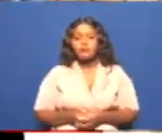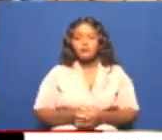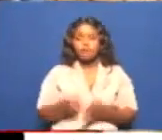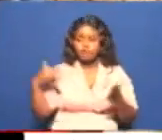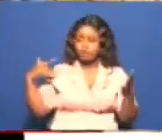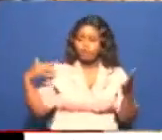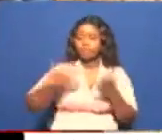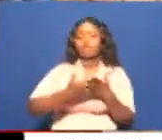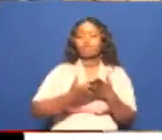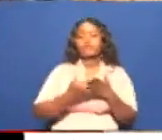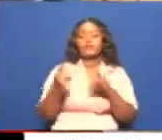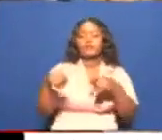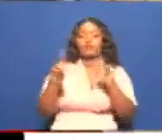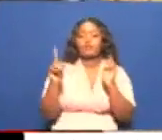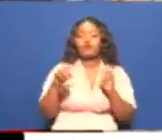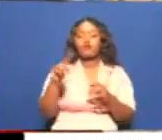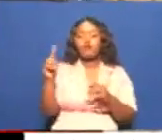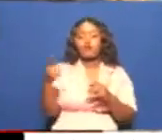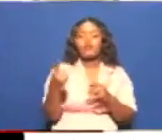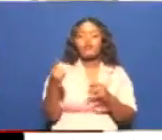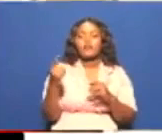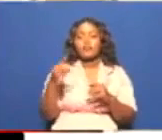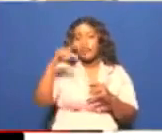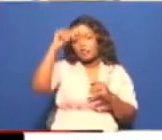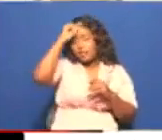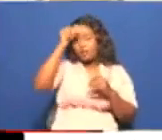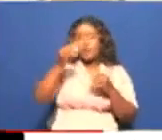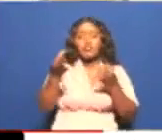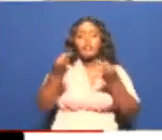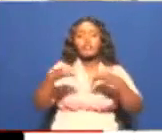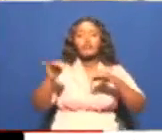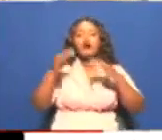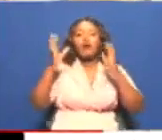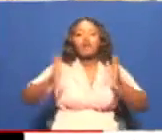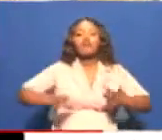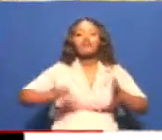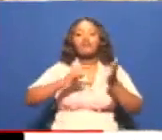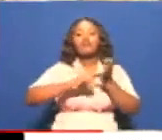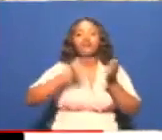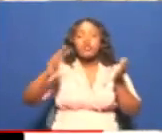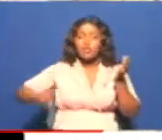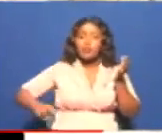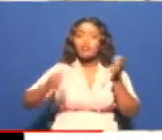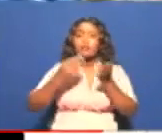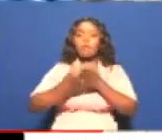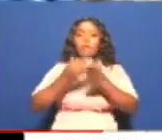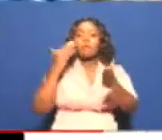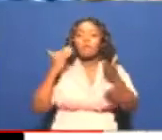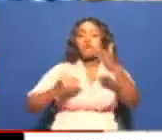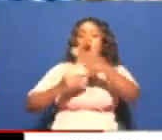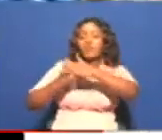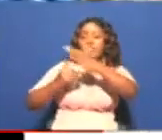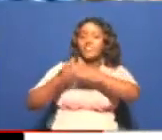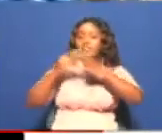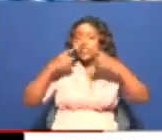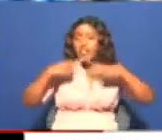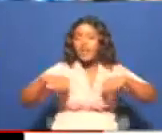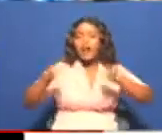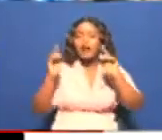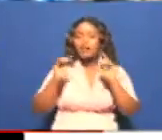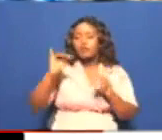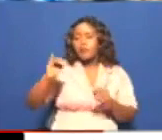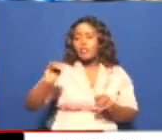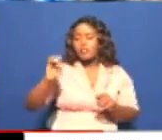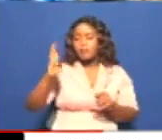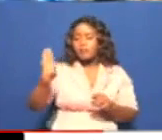is the first high-ranking government official to resign before the Independent Electoral and Boundaries Commission deadline of the 9th of February,